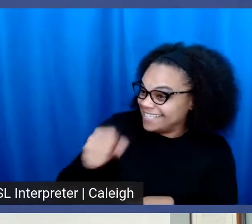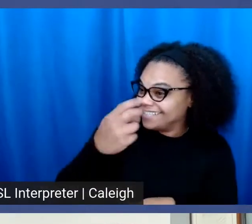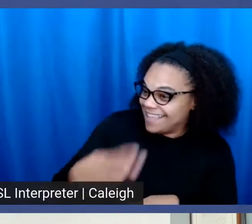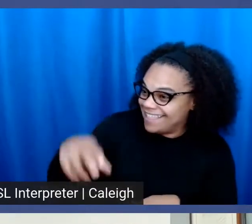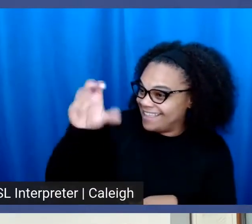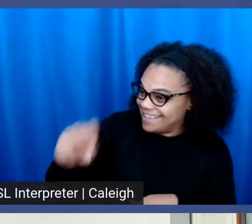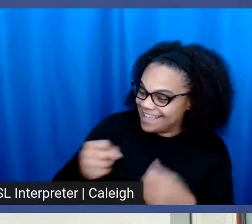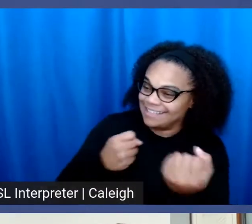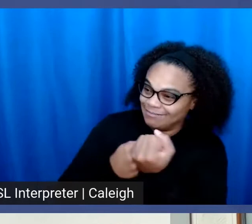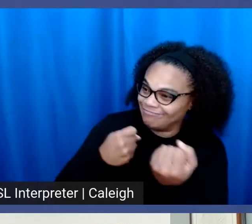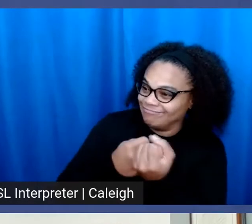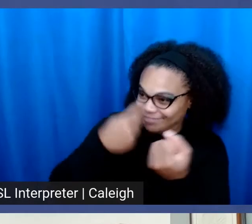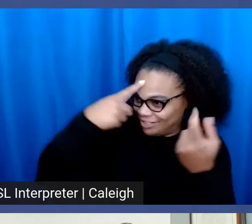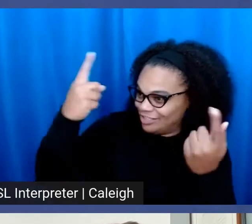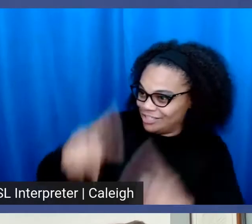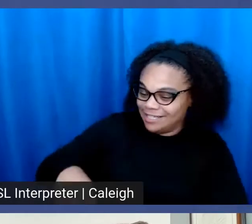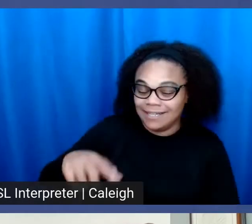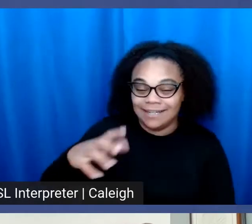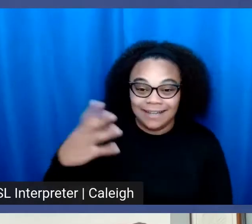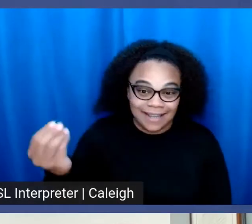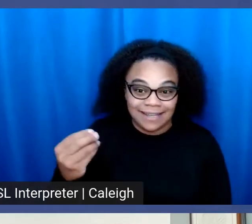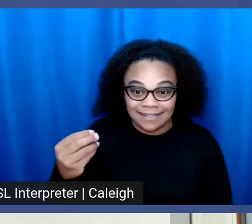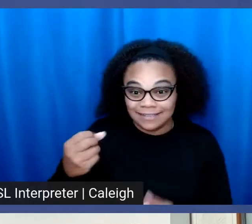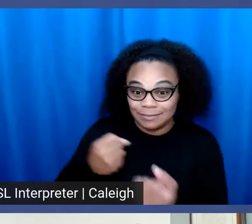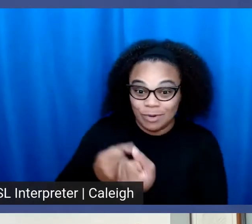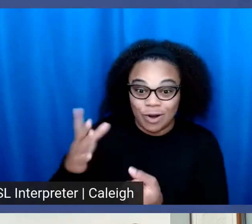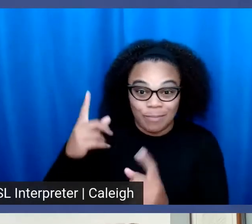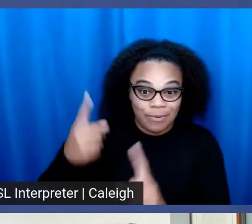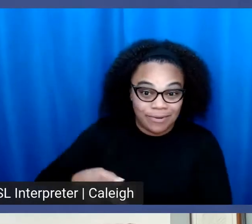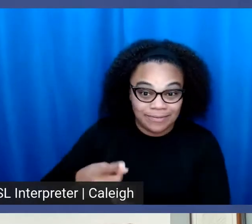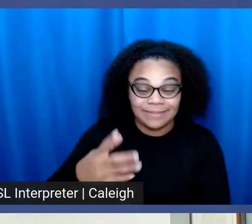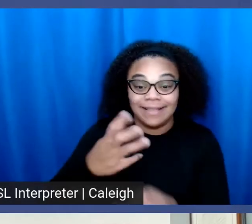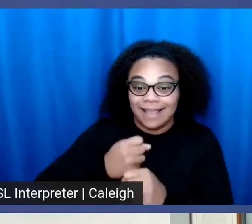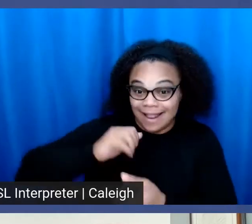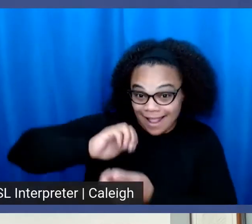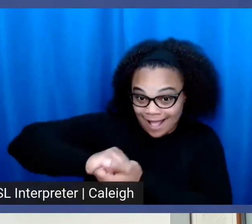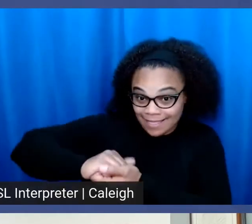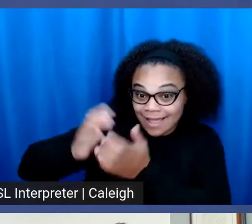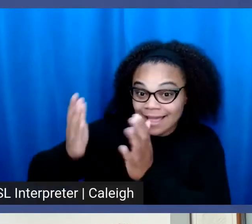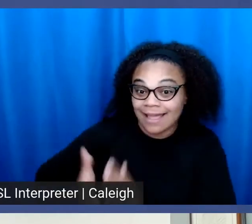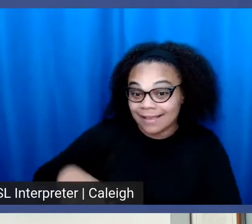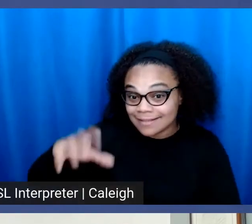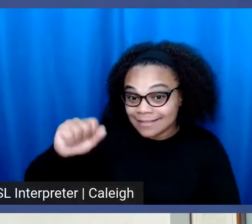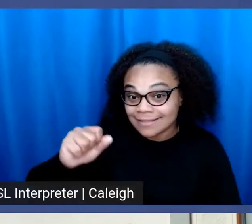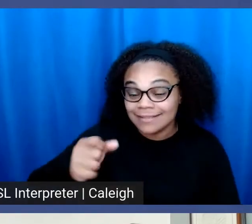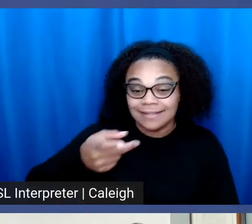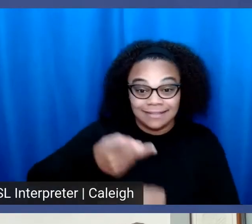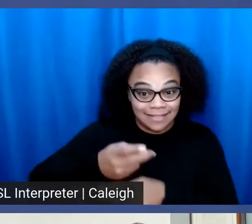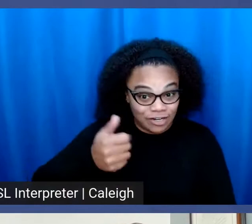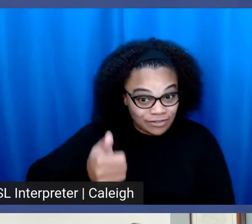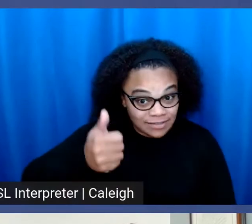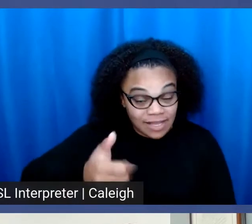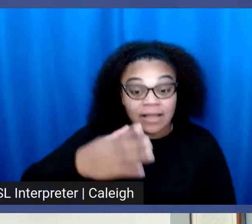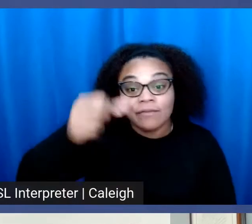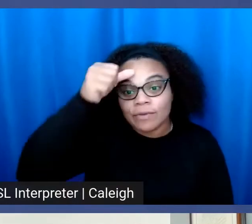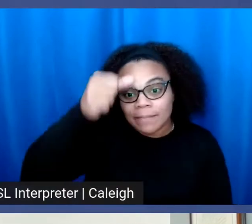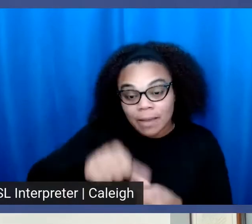And also to Martha's excellent points, right? Get allies, take care of yourself. Remember, the students are watching the whole